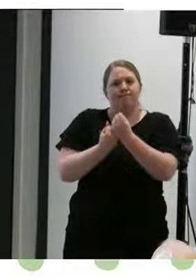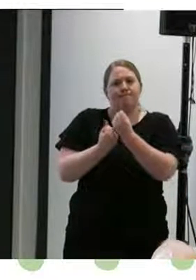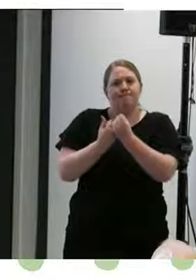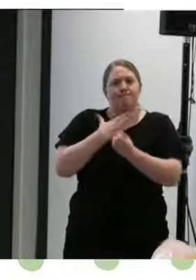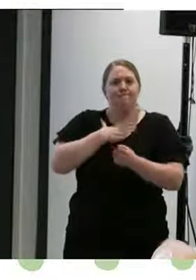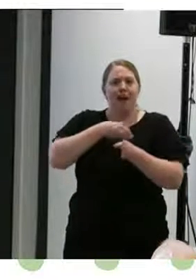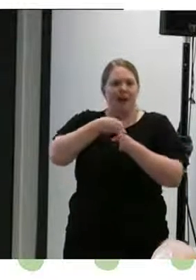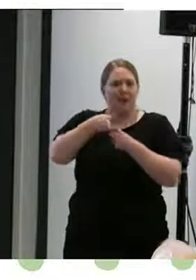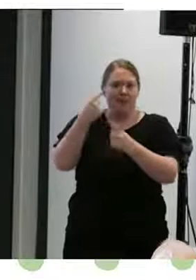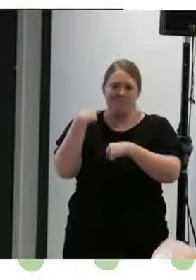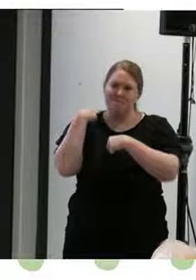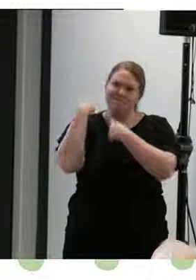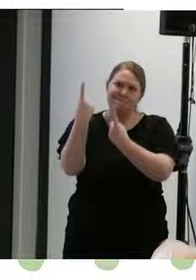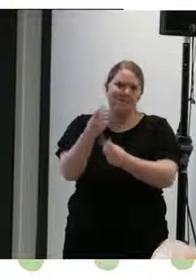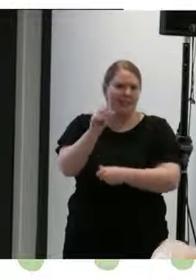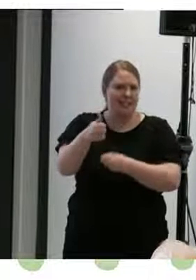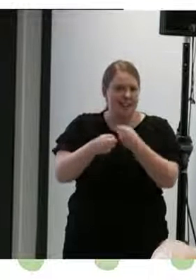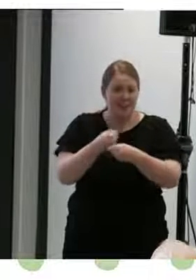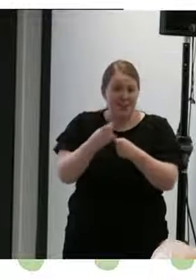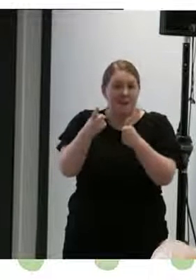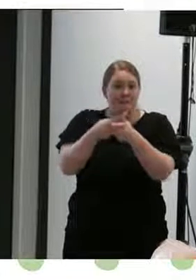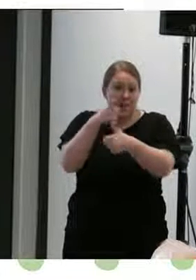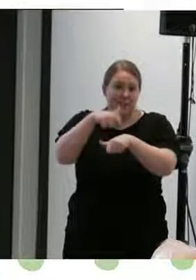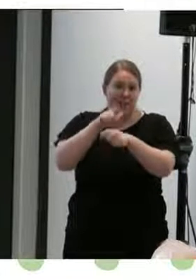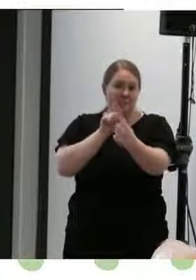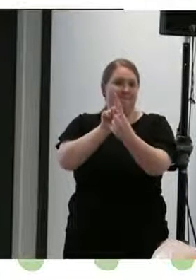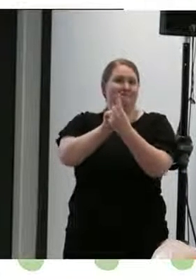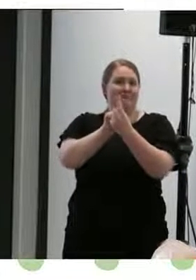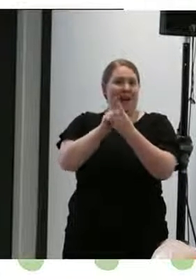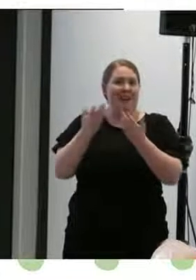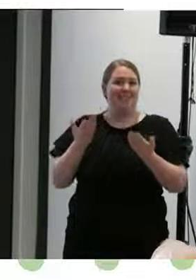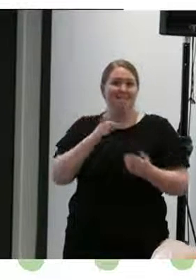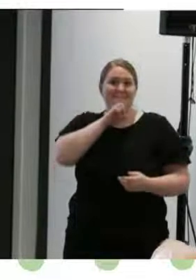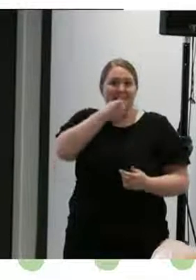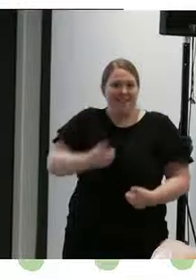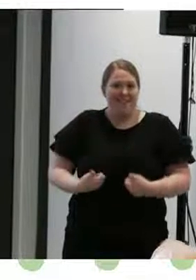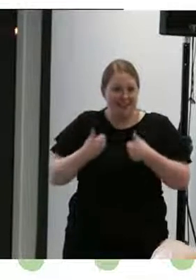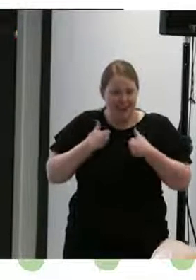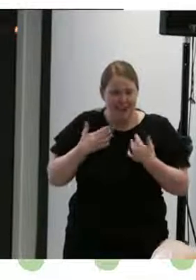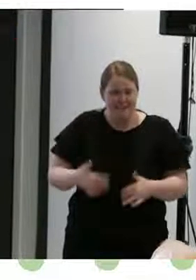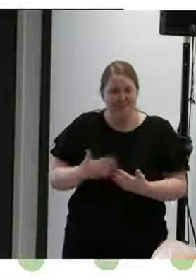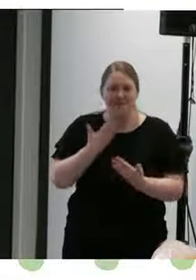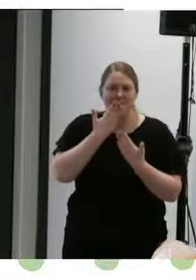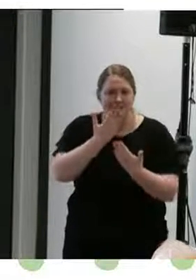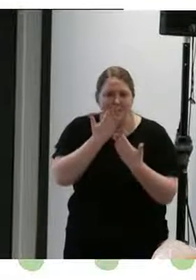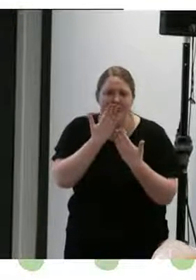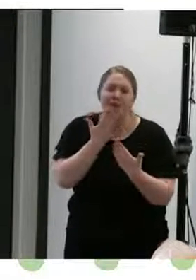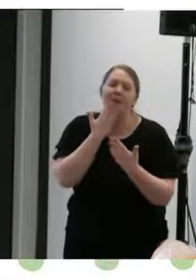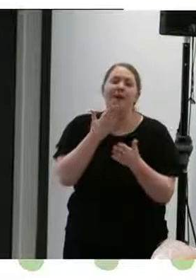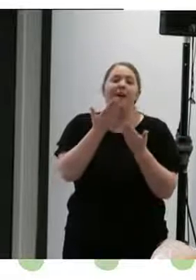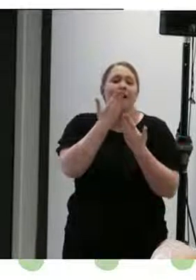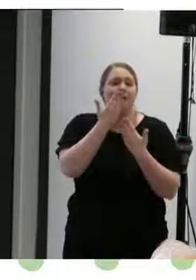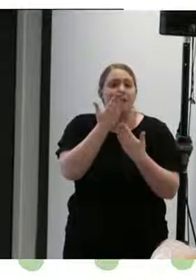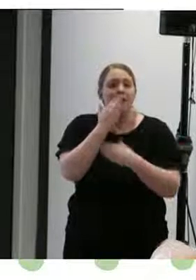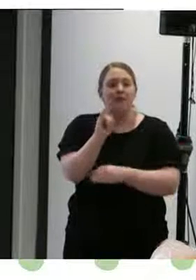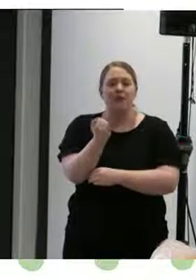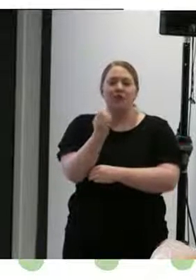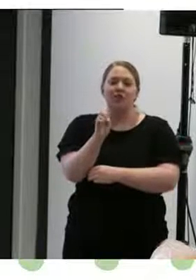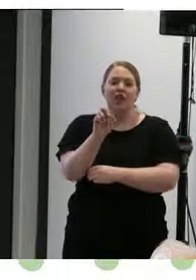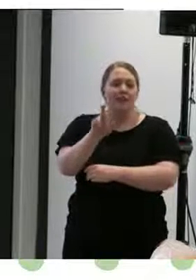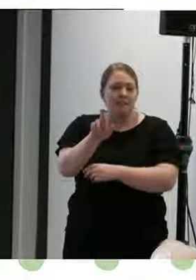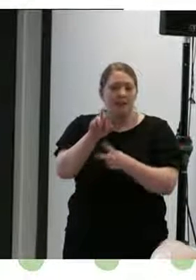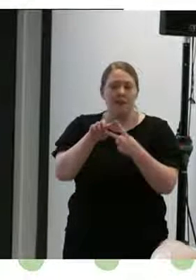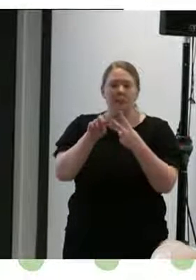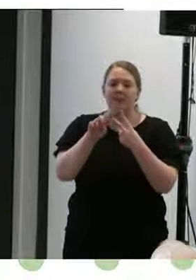last decade. This is actually the first time we've met in person, so thank you. And also thank you to Jennifer and Catherine for helping